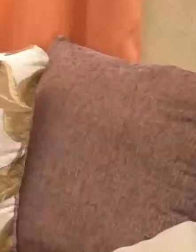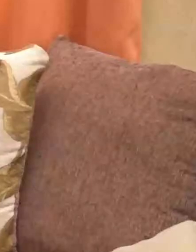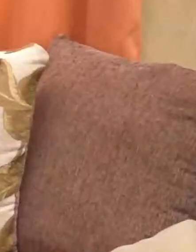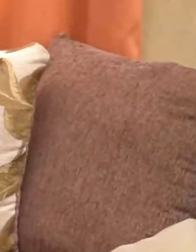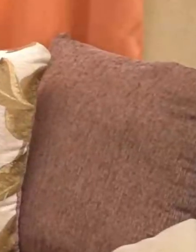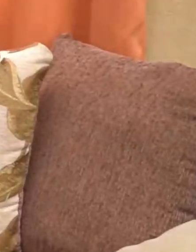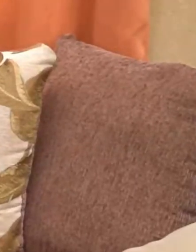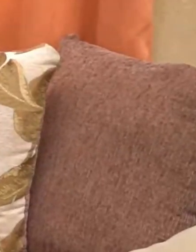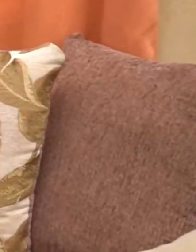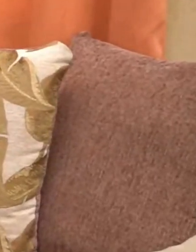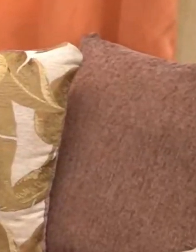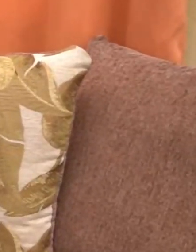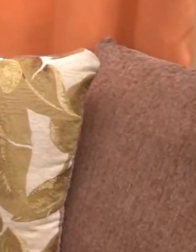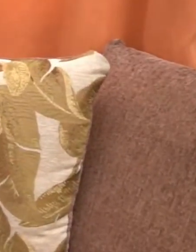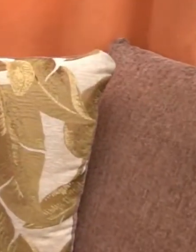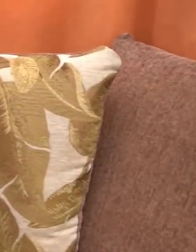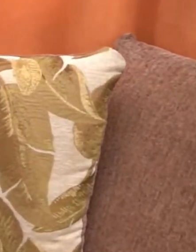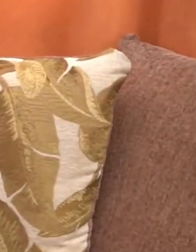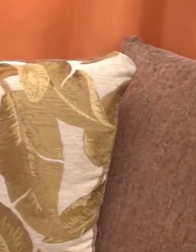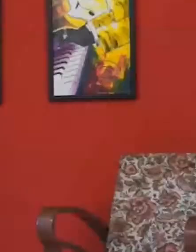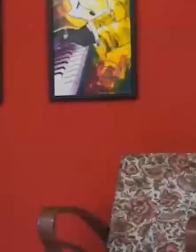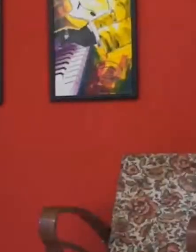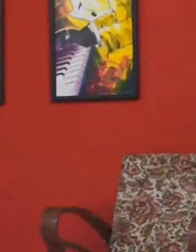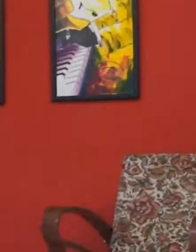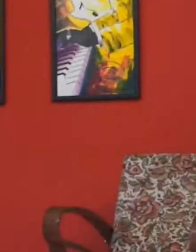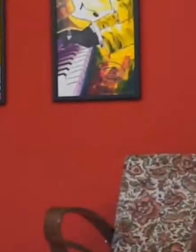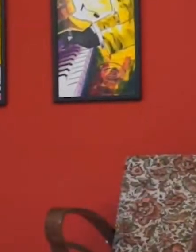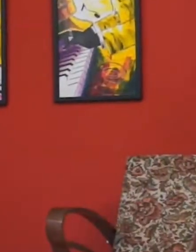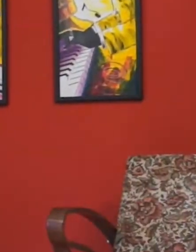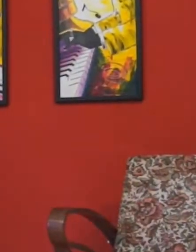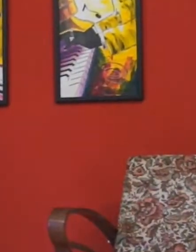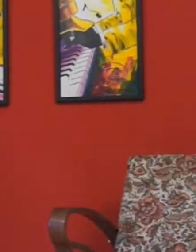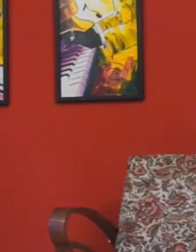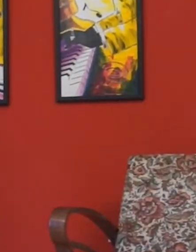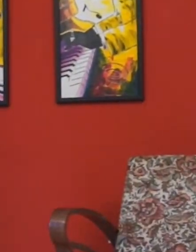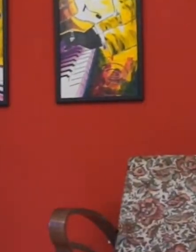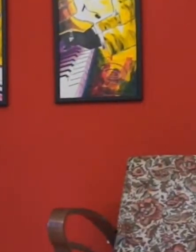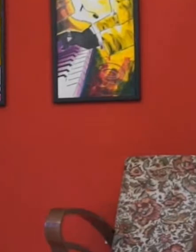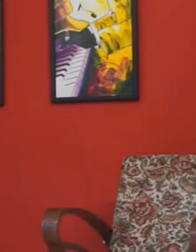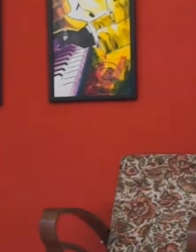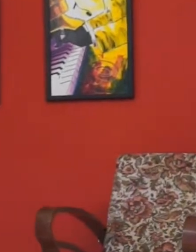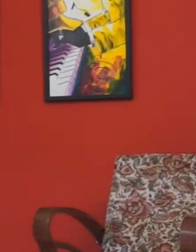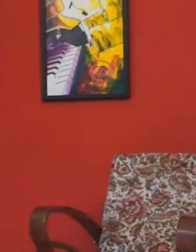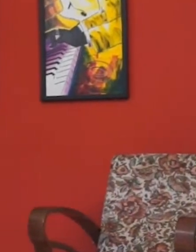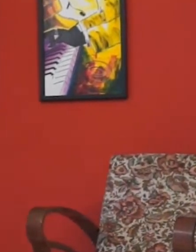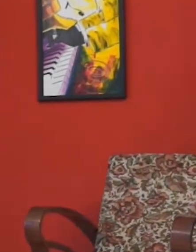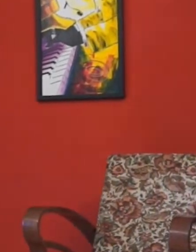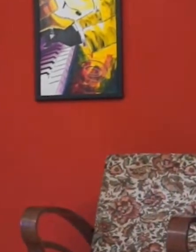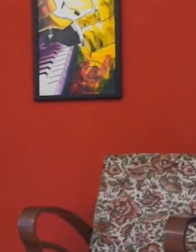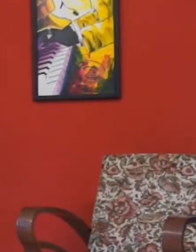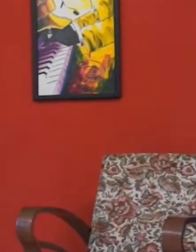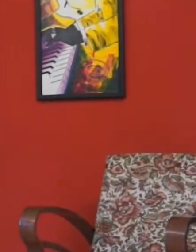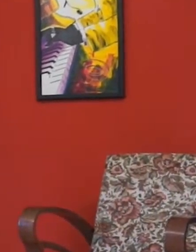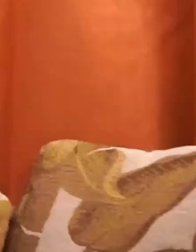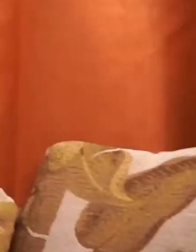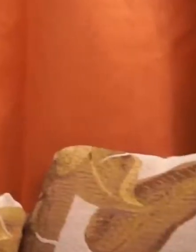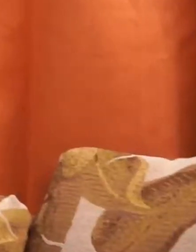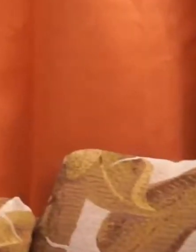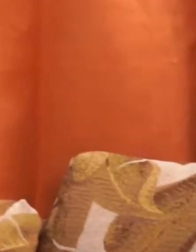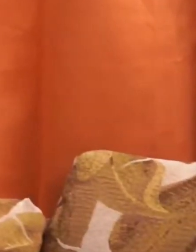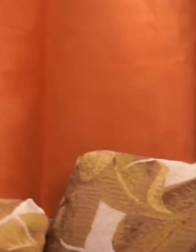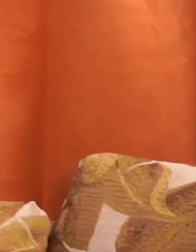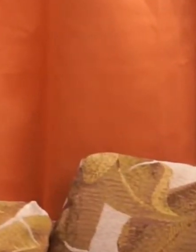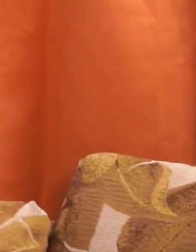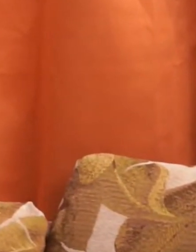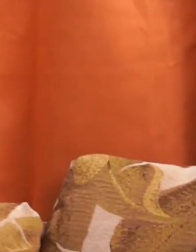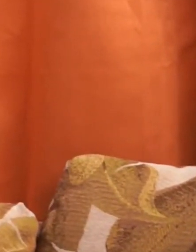Hello? Hi, Grace Me. Hey, Cheryl. Girl, I can't talk to you right now. I'm doing my morning exercise. Babe, since